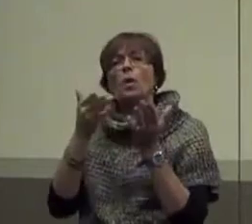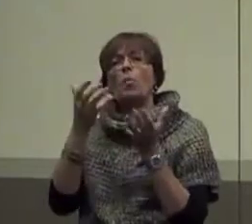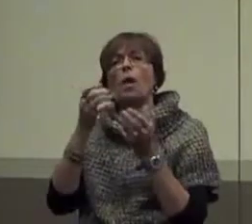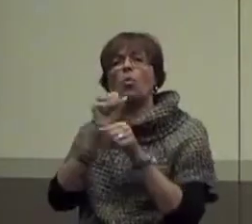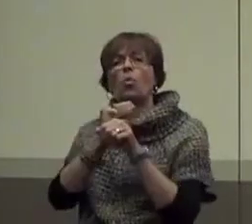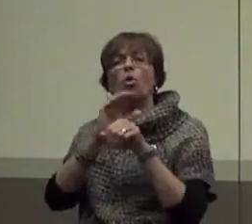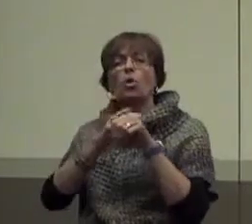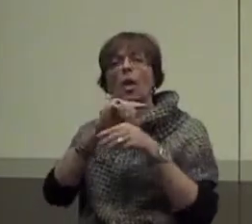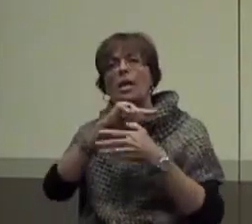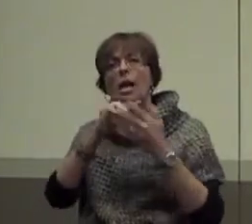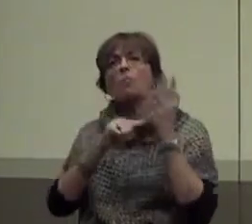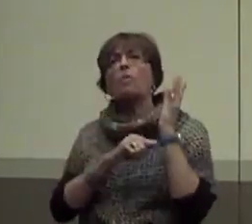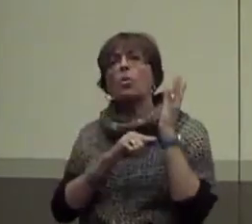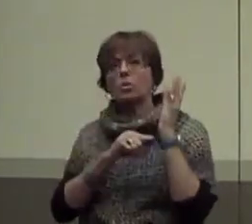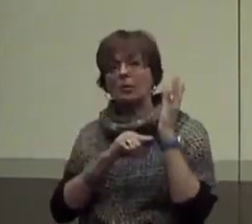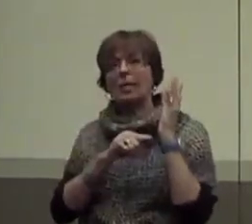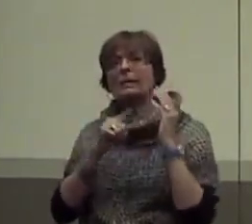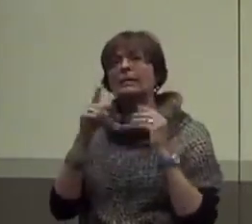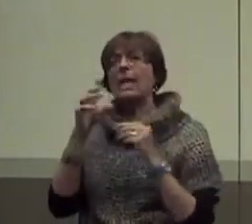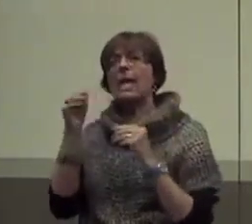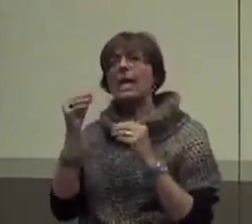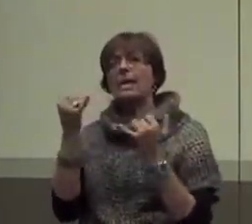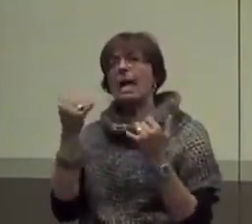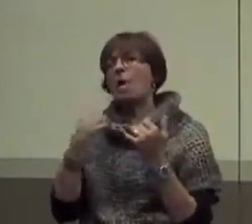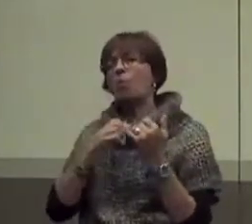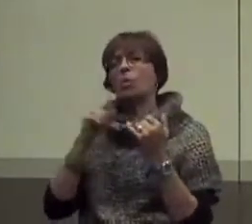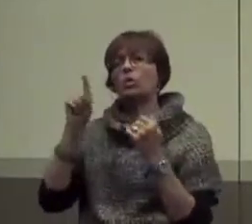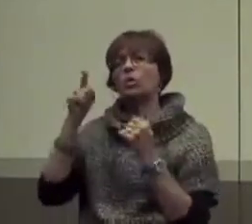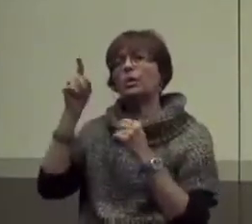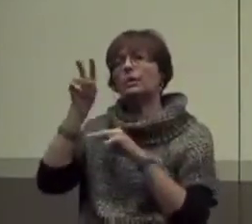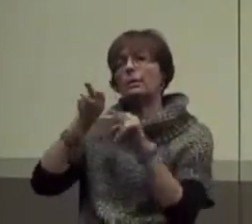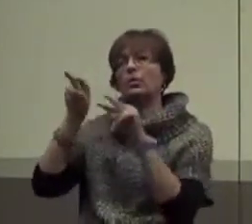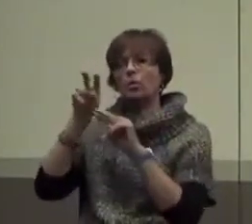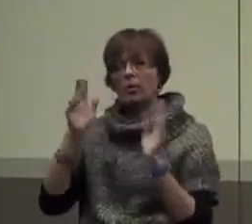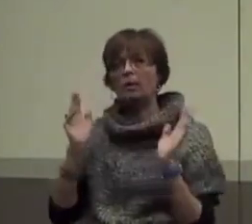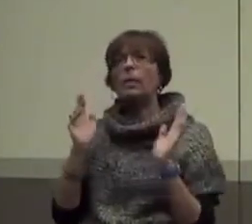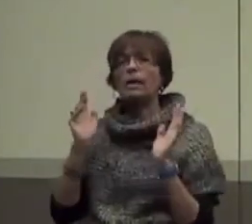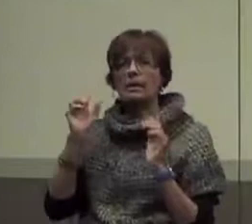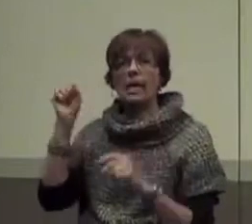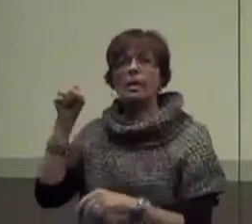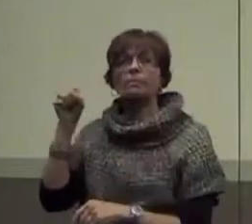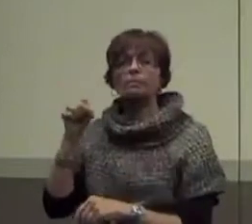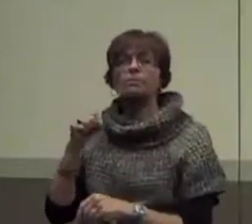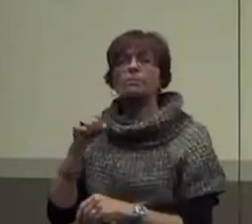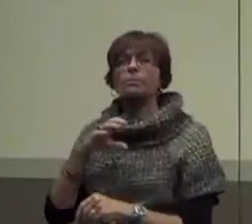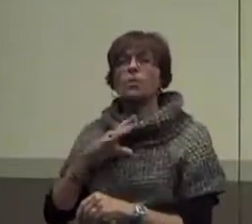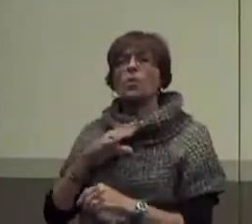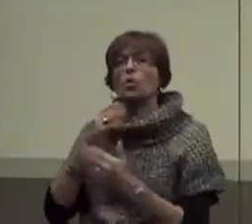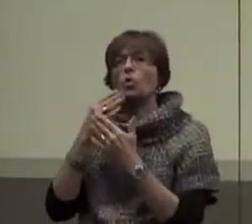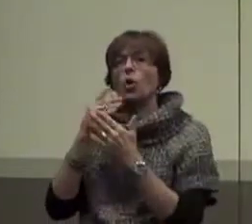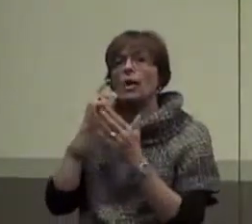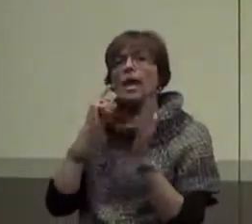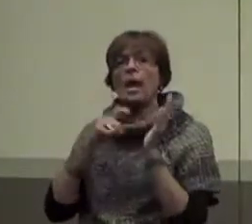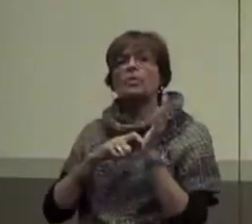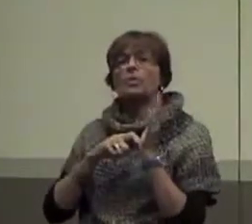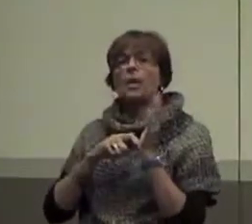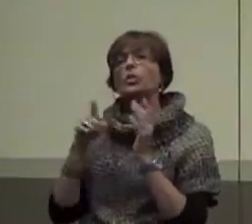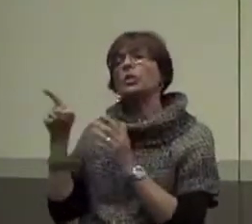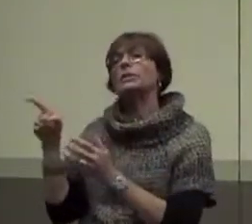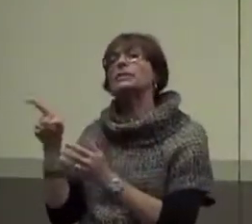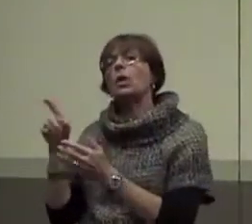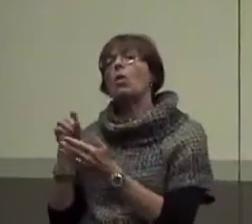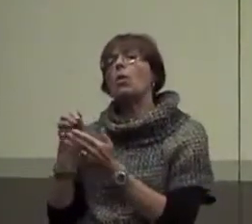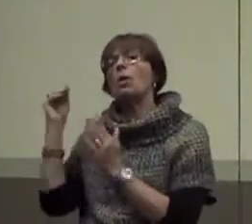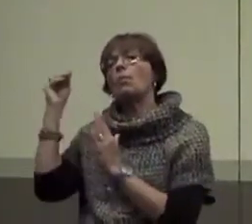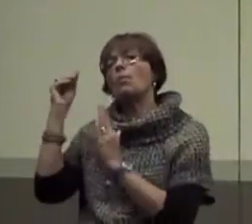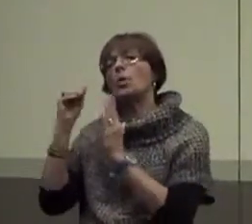a number of those things, right? And of course, right now we're just observing. But yeah, good observation. So yeah, you would put that in your notes.